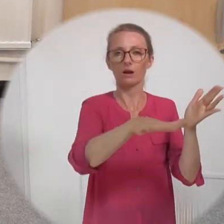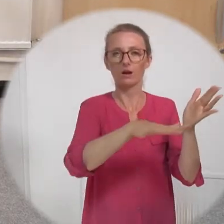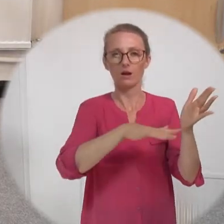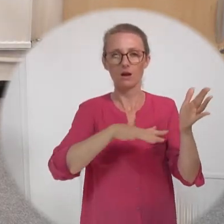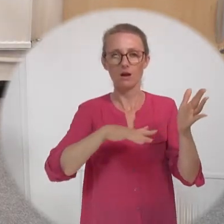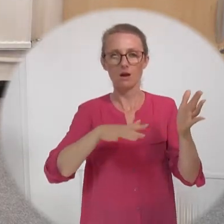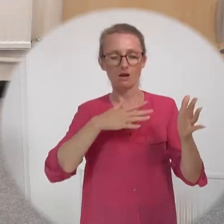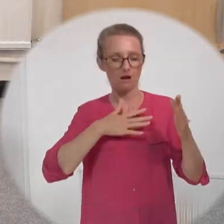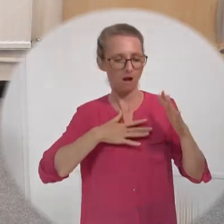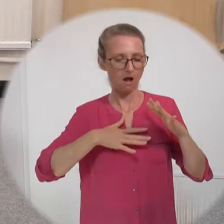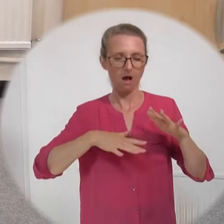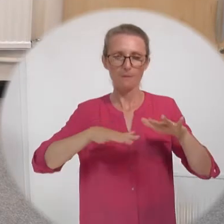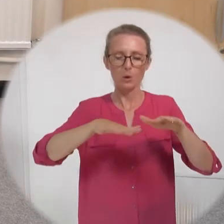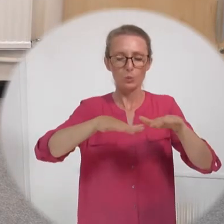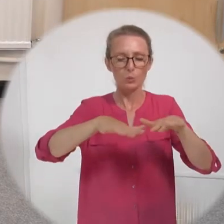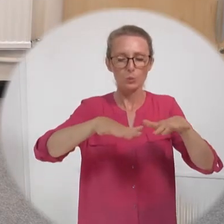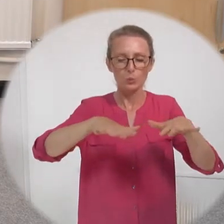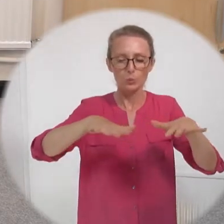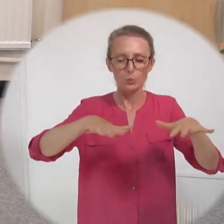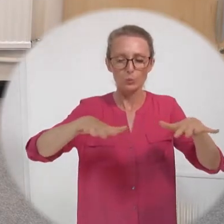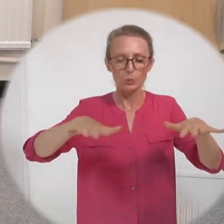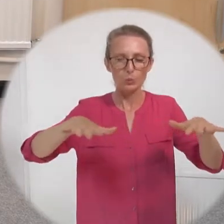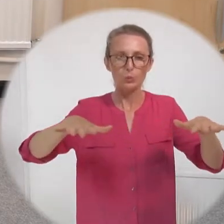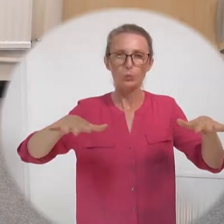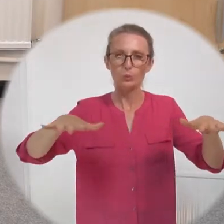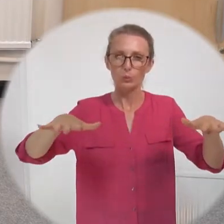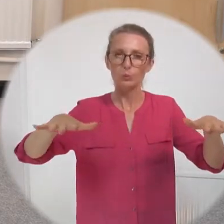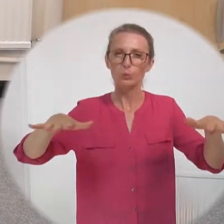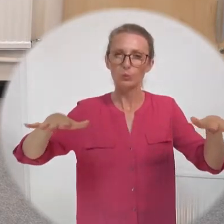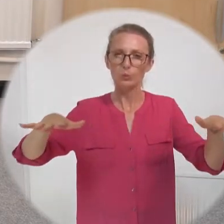but pretty much still.